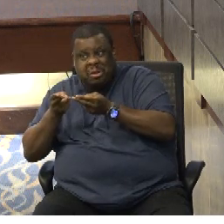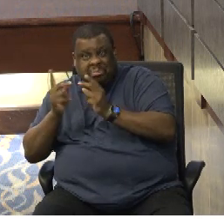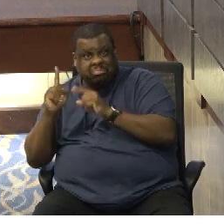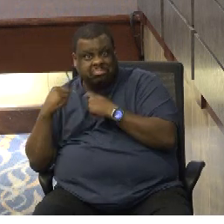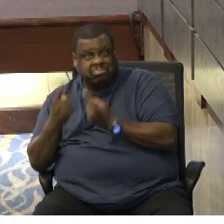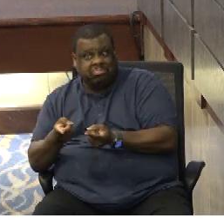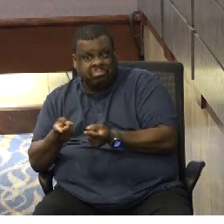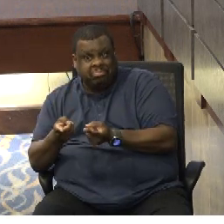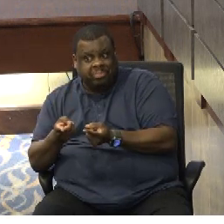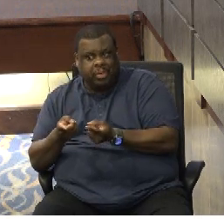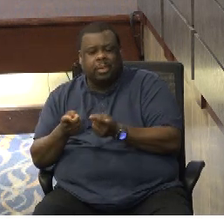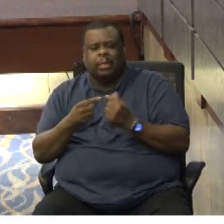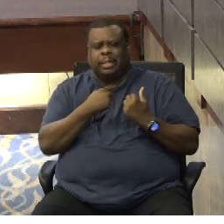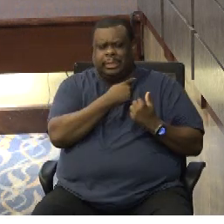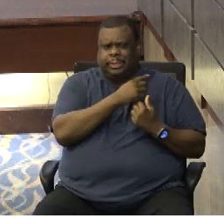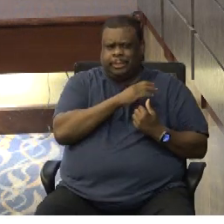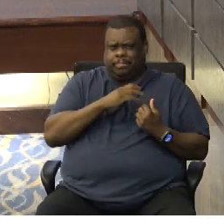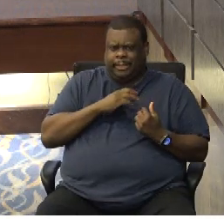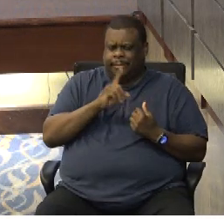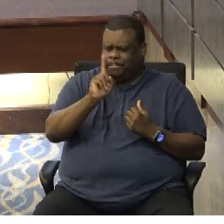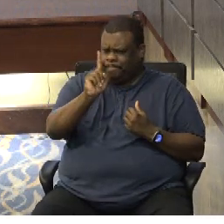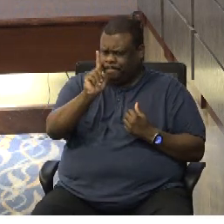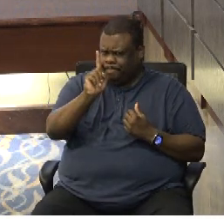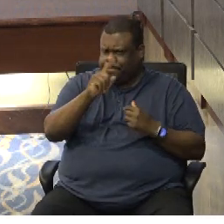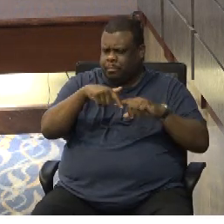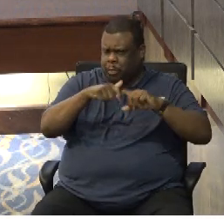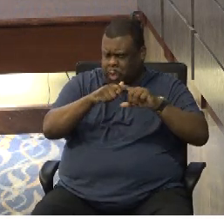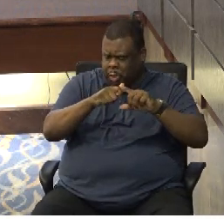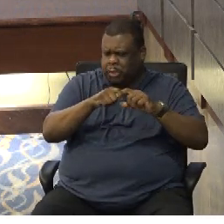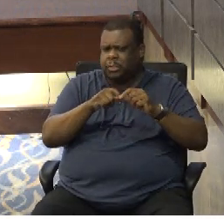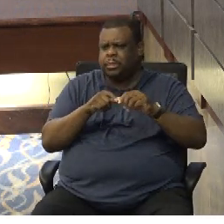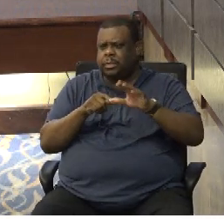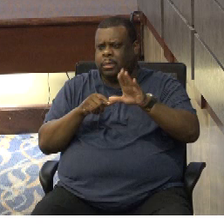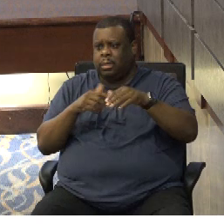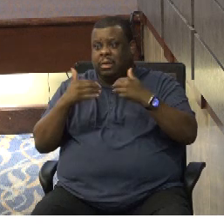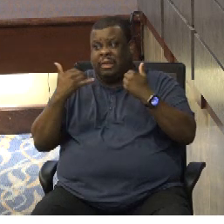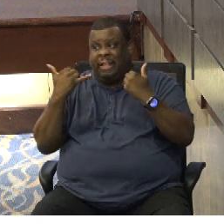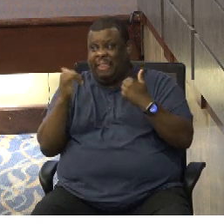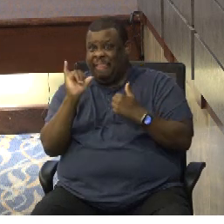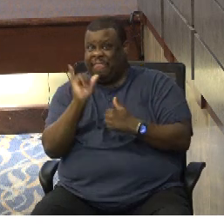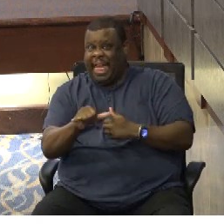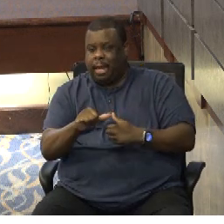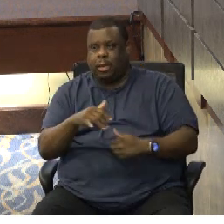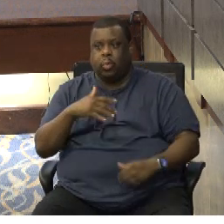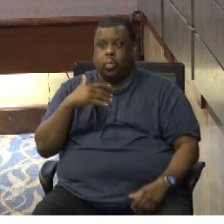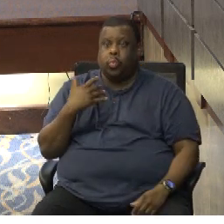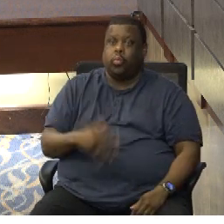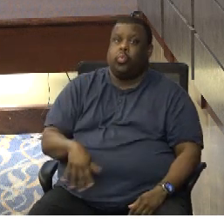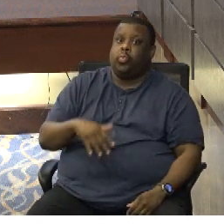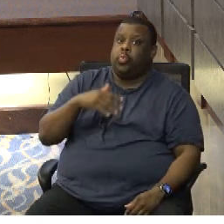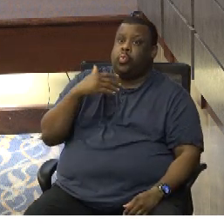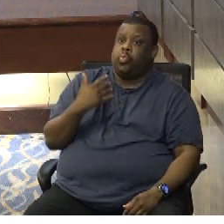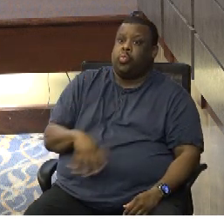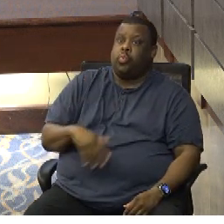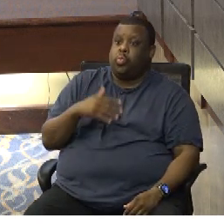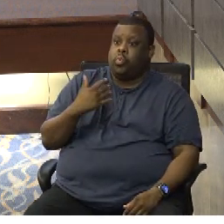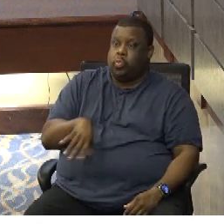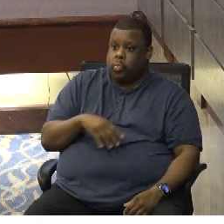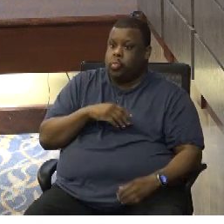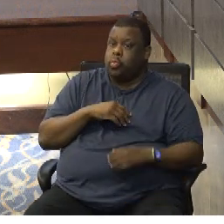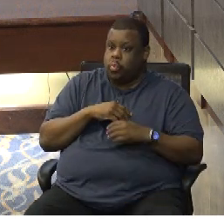Probably ought to pause on that for a moment of dramatic, because that's major. That's major. That's a story to